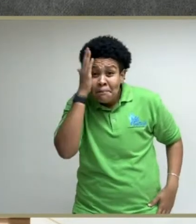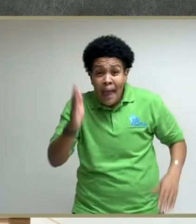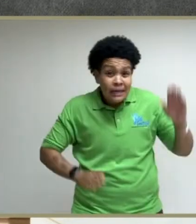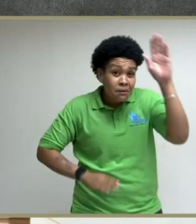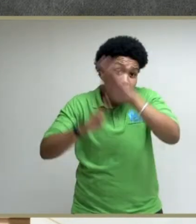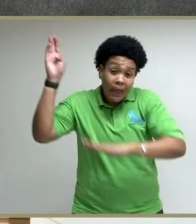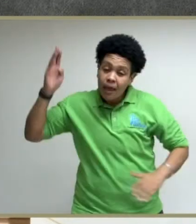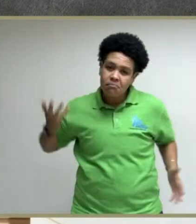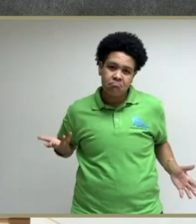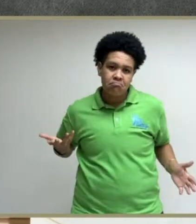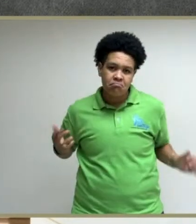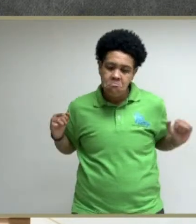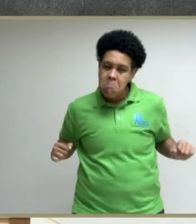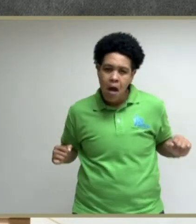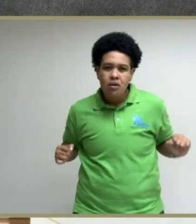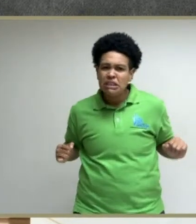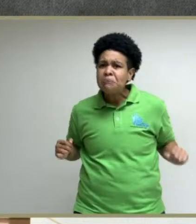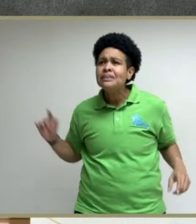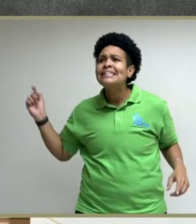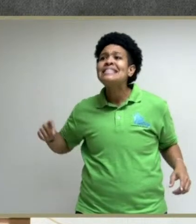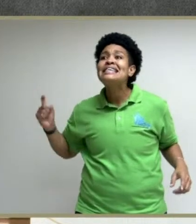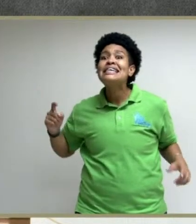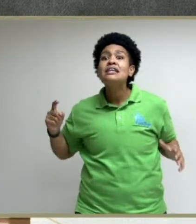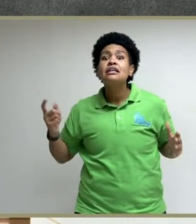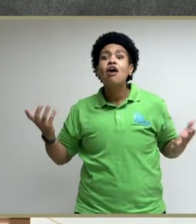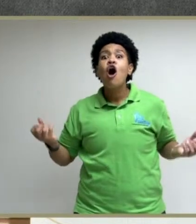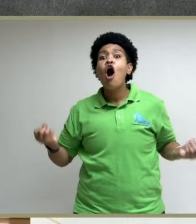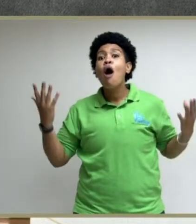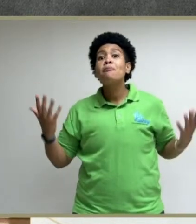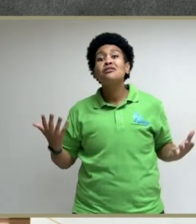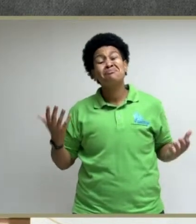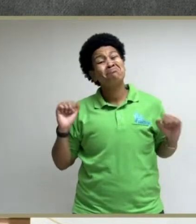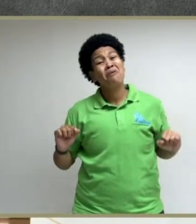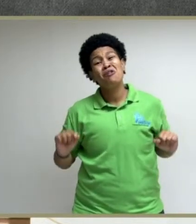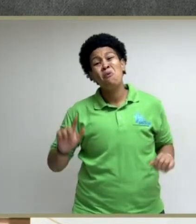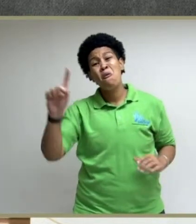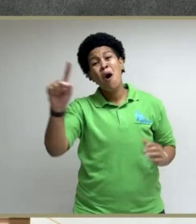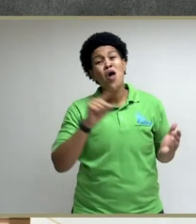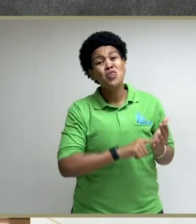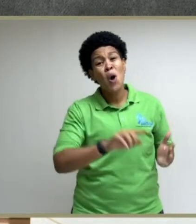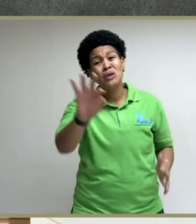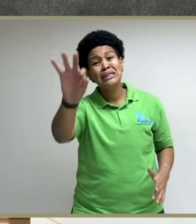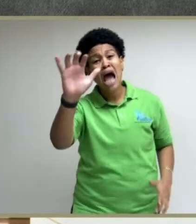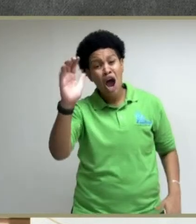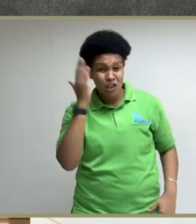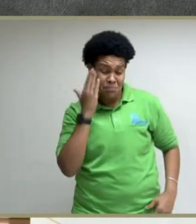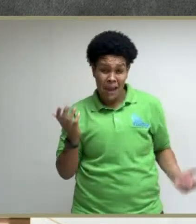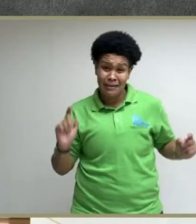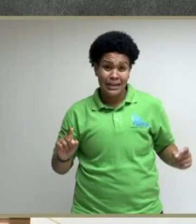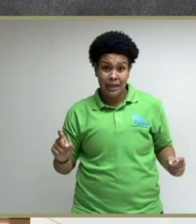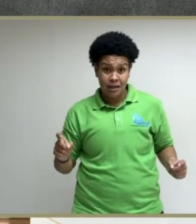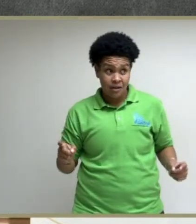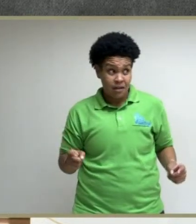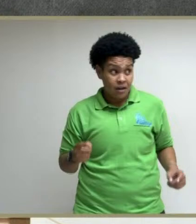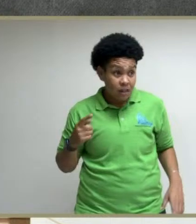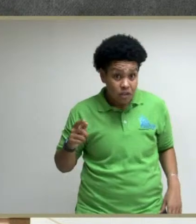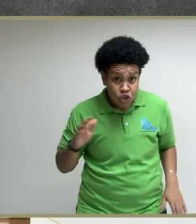we could be going up to needing as much as 1,900 beds. Do we